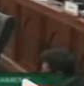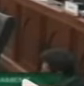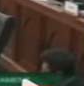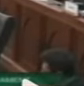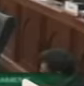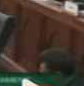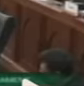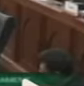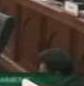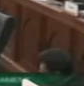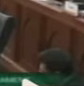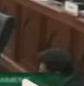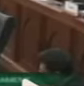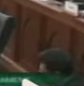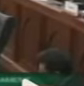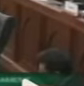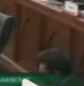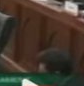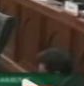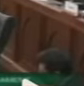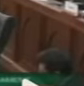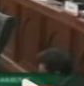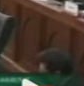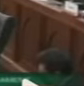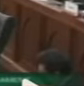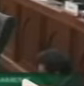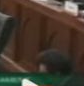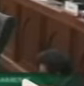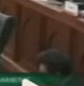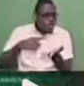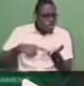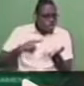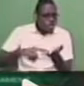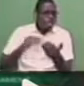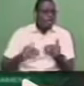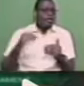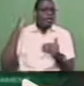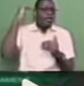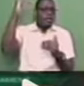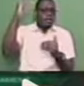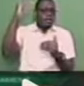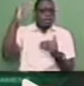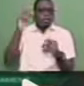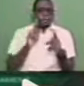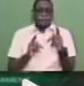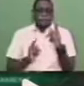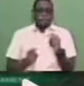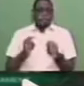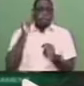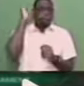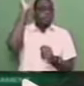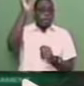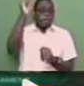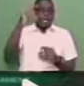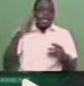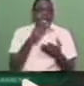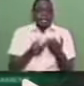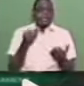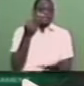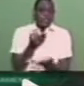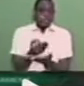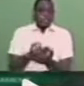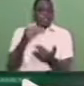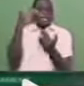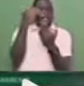report of Auditor General of the Auditor General of the Republic of Trinidad and Tobago on the financial statements of the Environmental